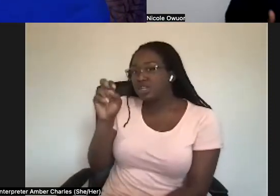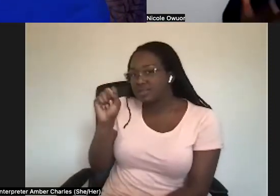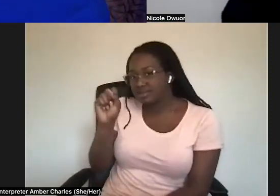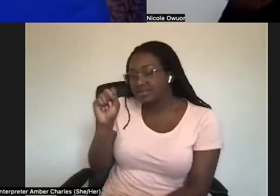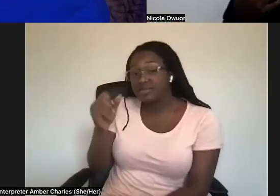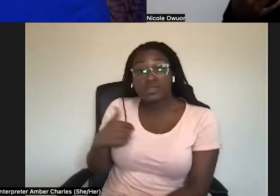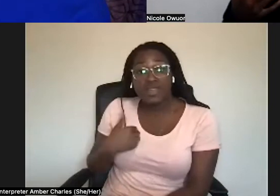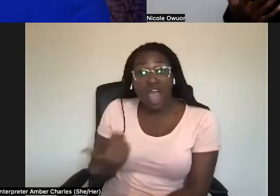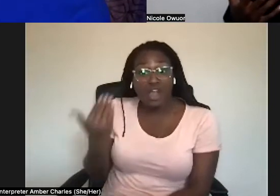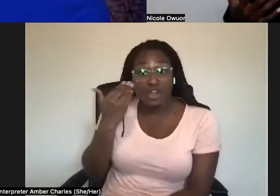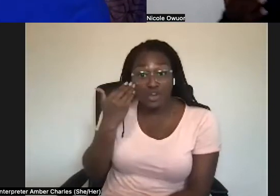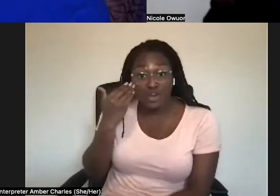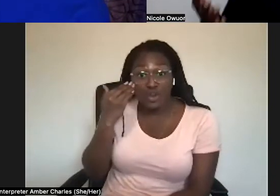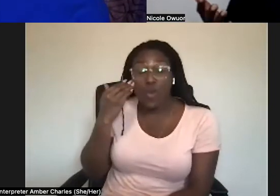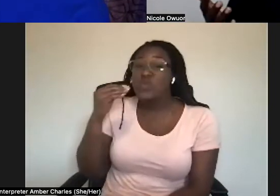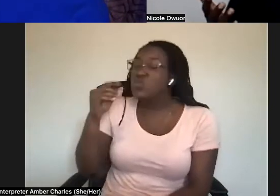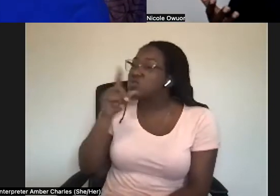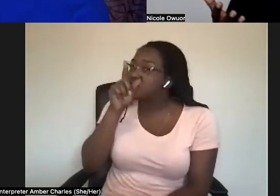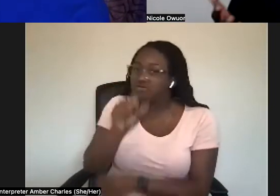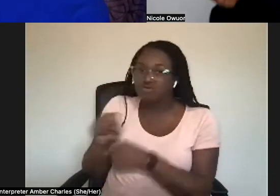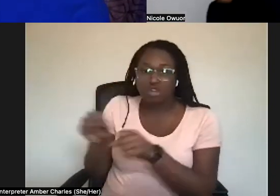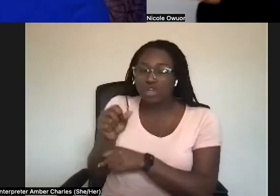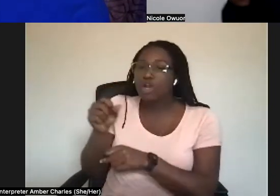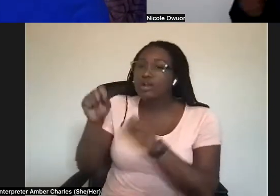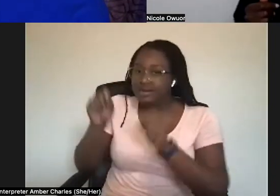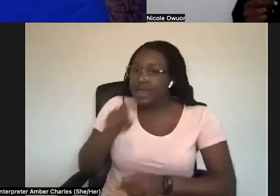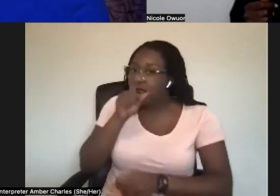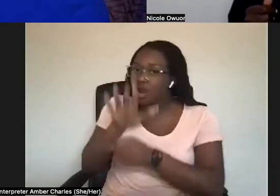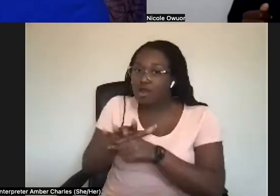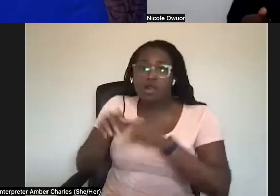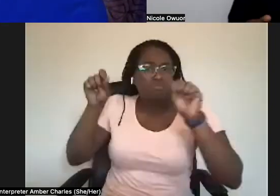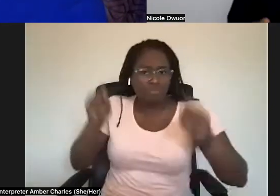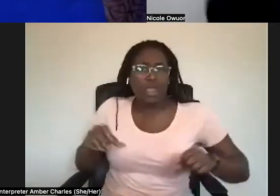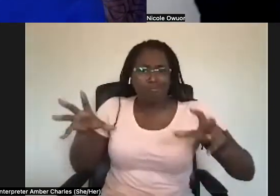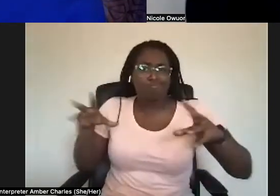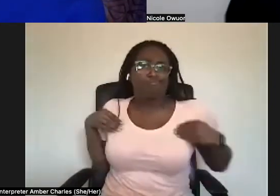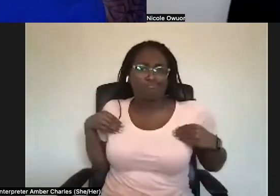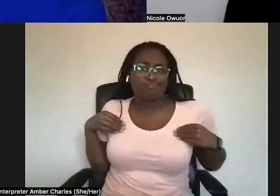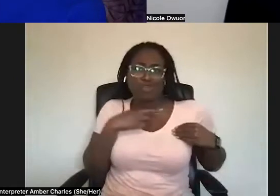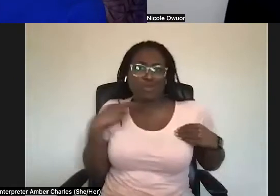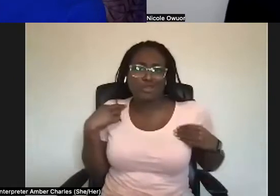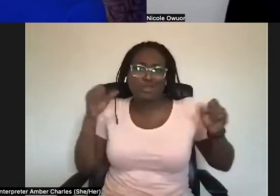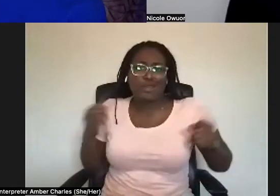and explicitly was able to confirm that I can absorb this level of risk. You can fire